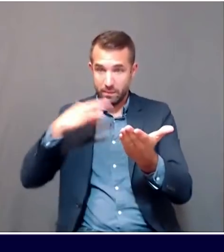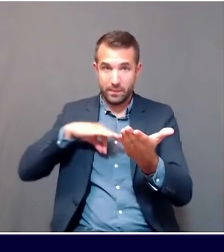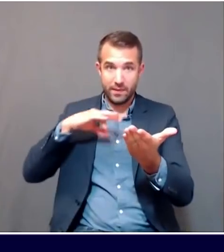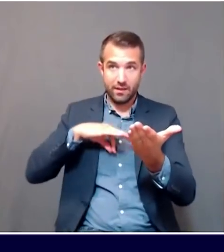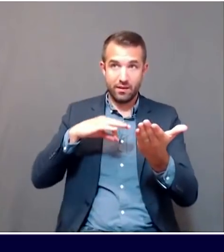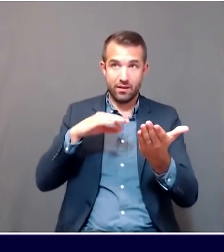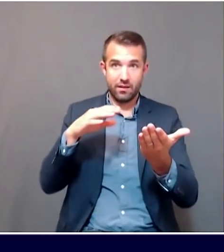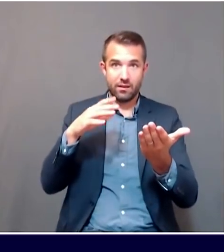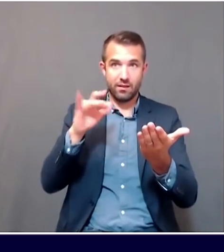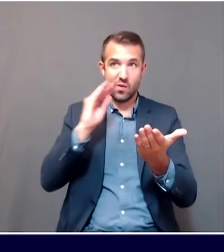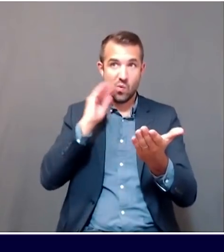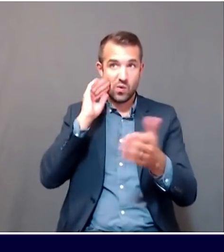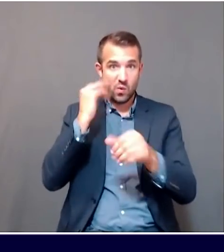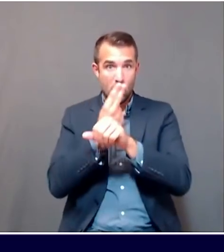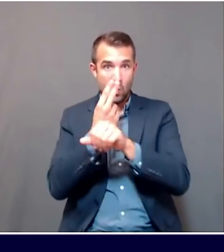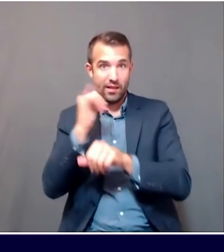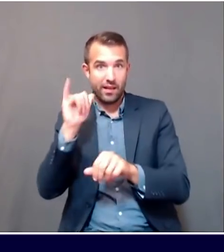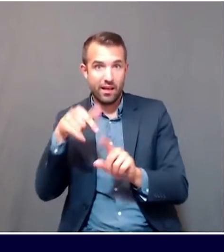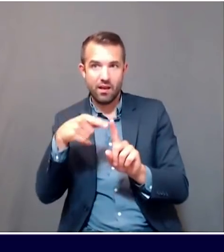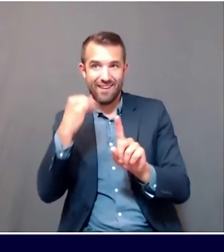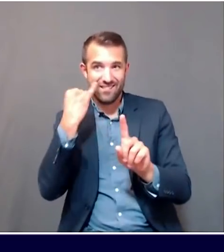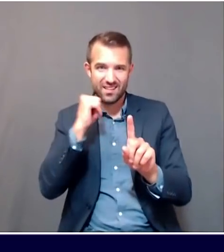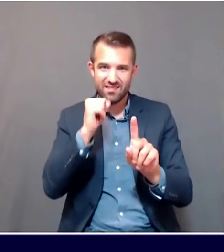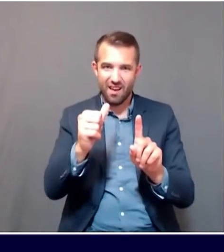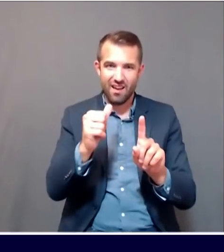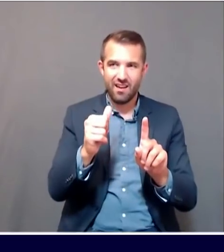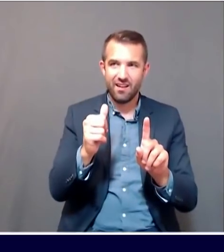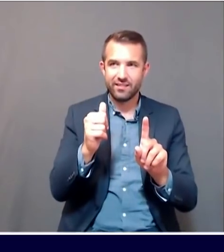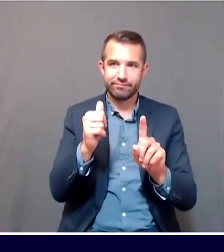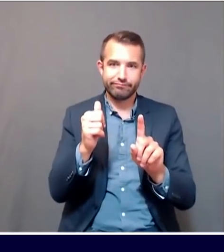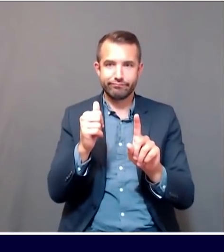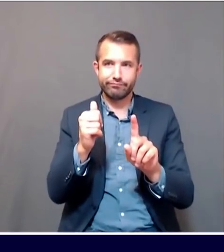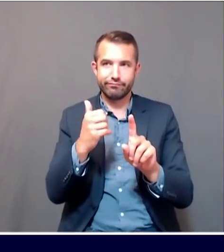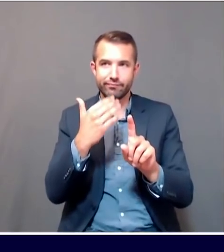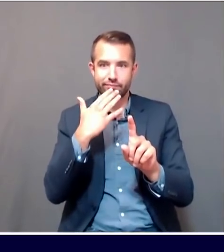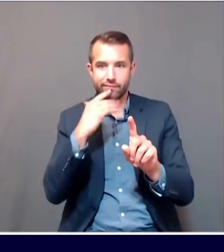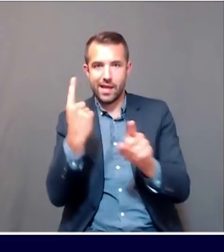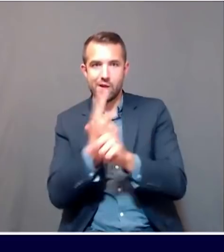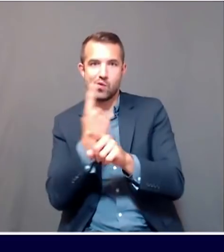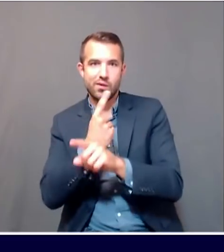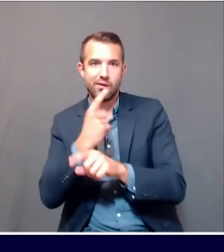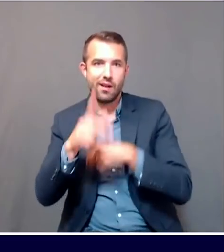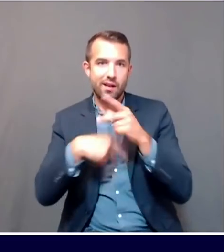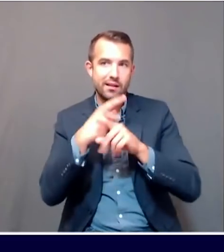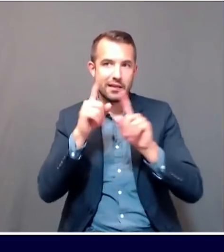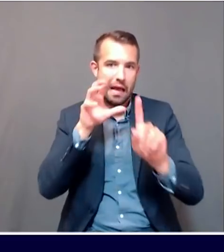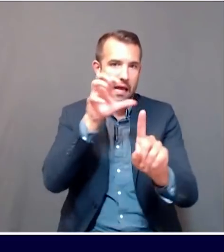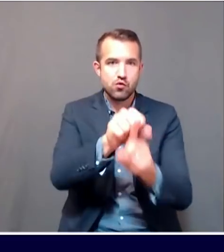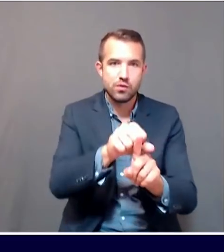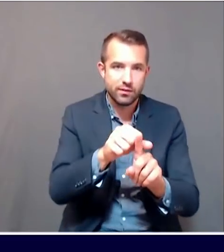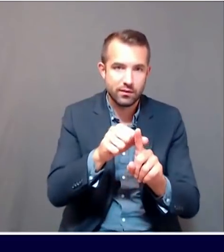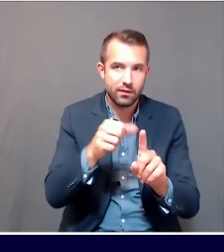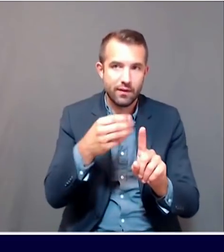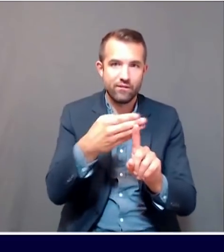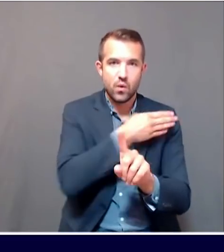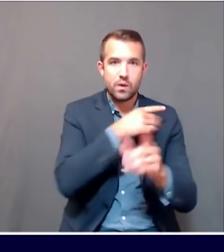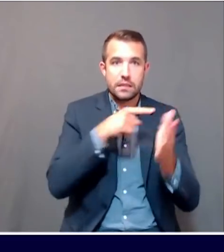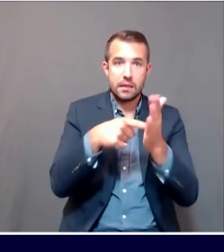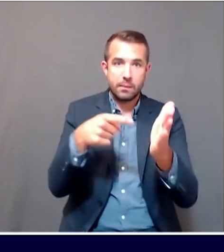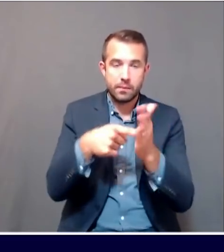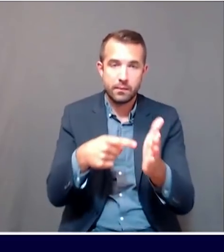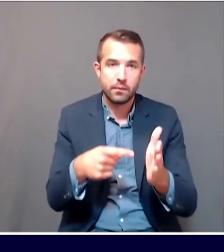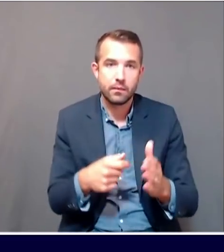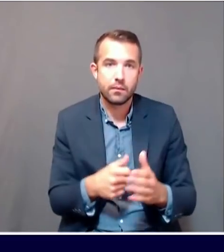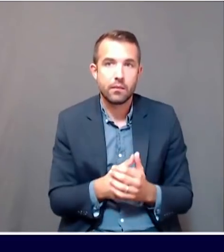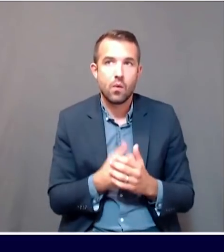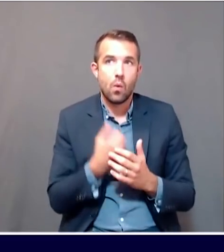If they're not ideal for catching, asymptomatic or pre-symptomatic COVID cases, what's the value of them, and